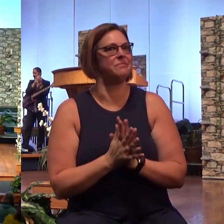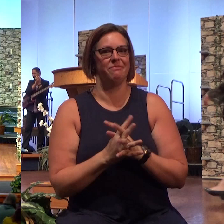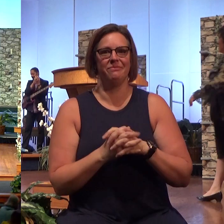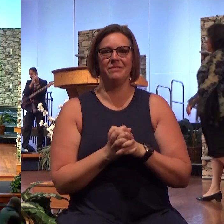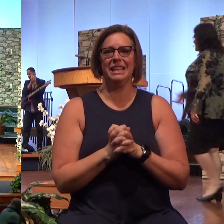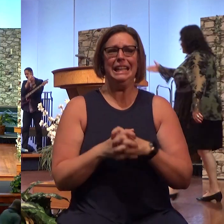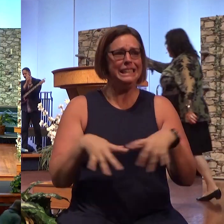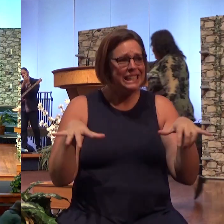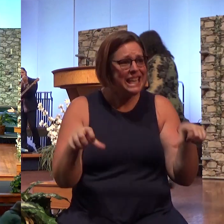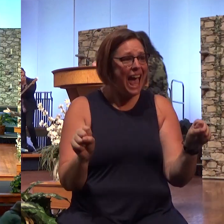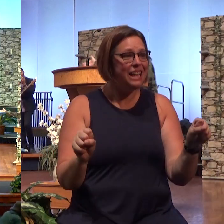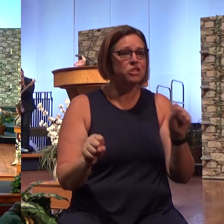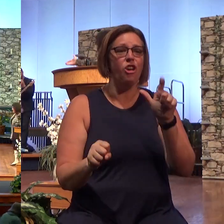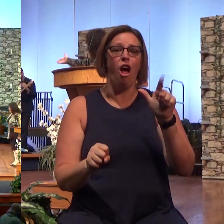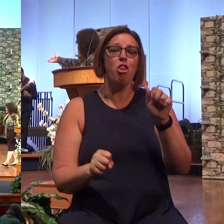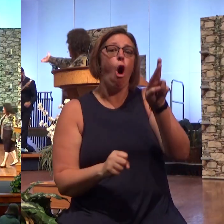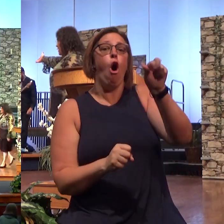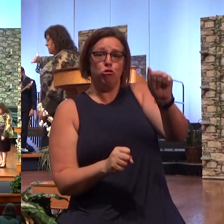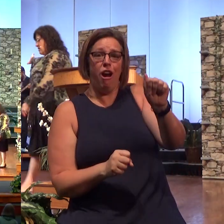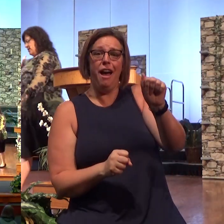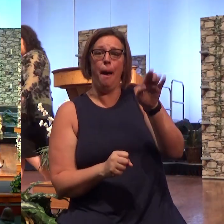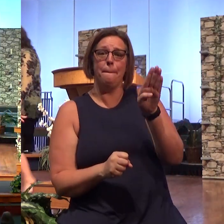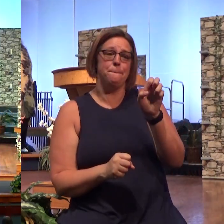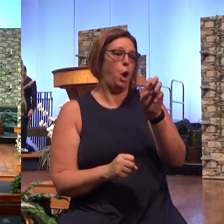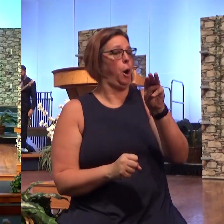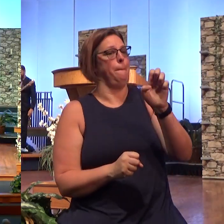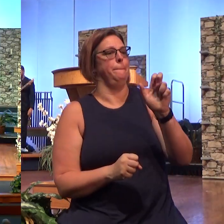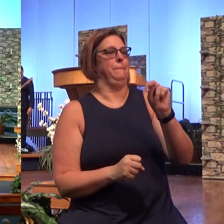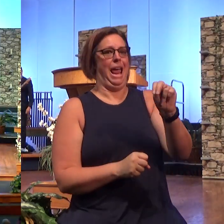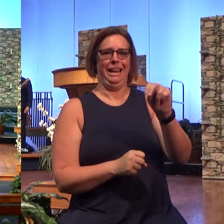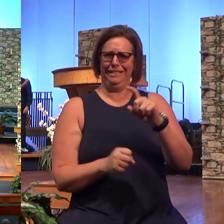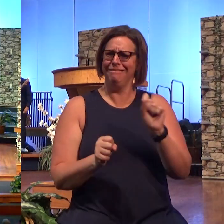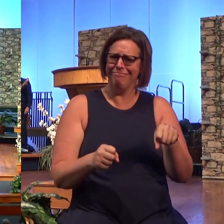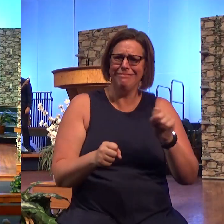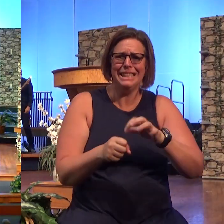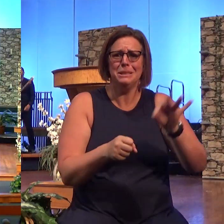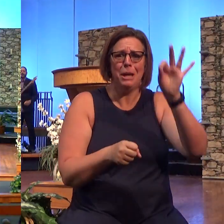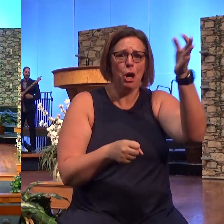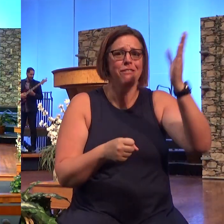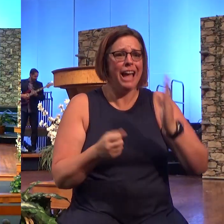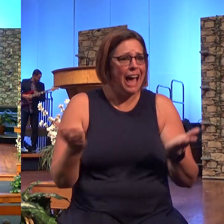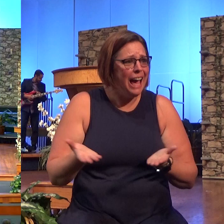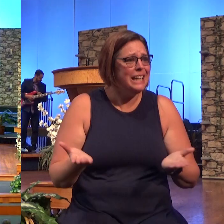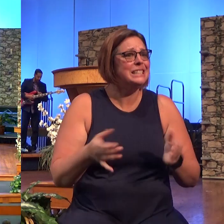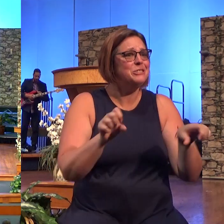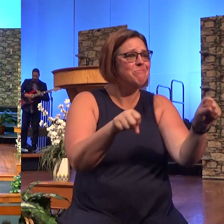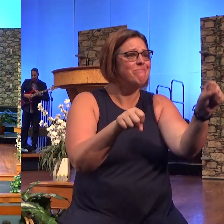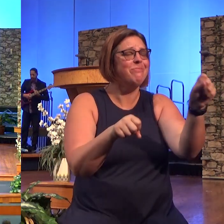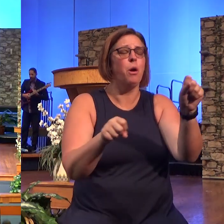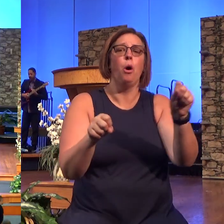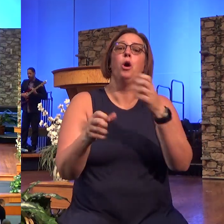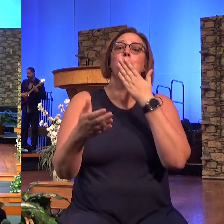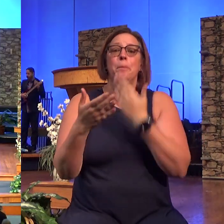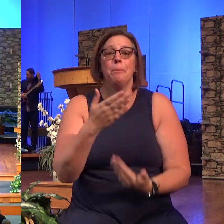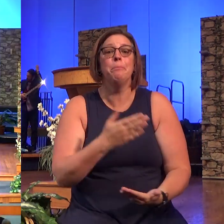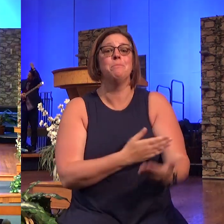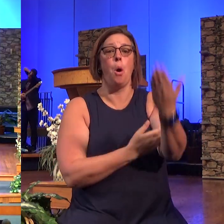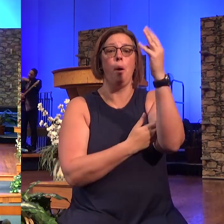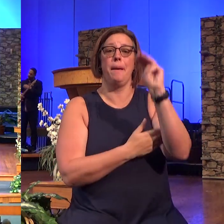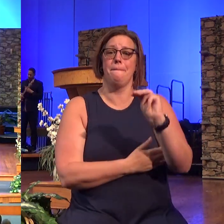Yes, Laura Berman, the Spirit of God is upon you. Thank you so much. Wonderful. Well, good morning, Mile